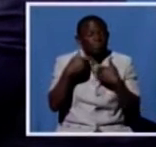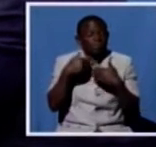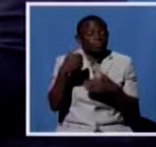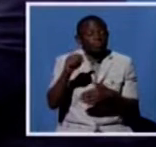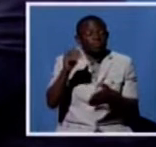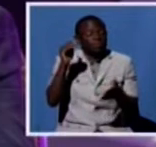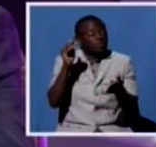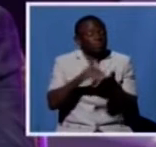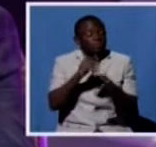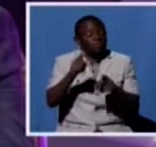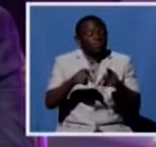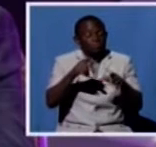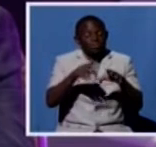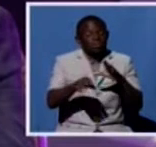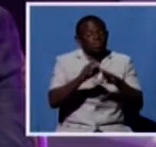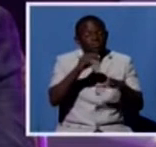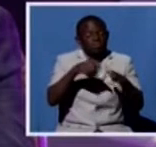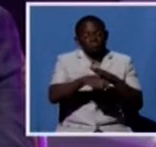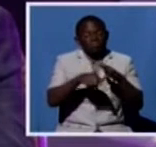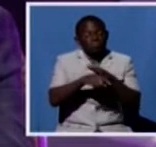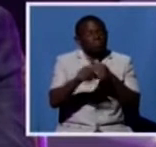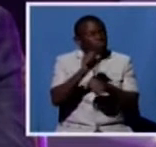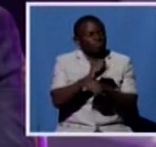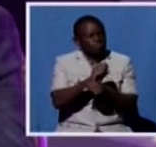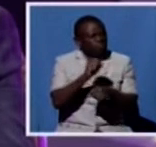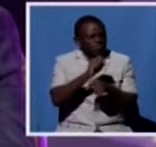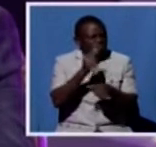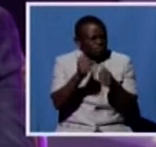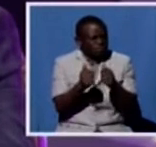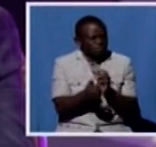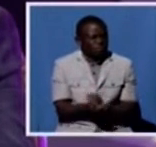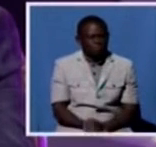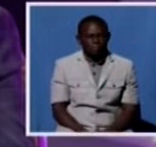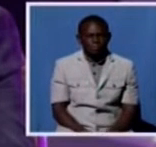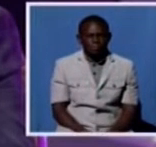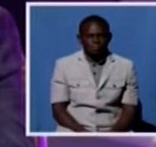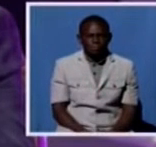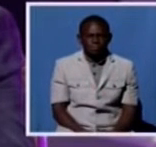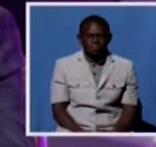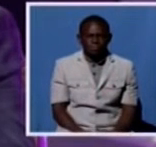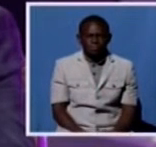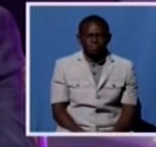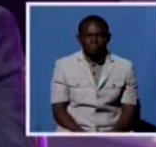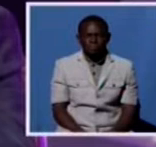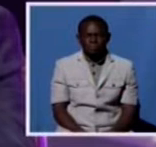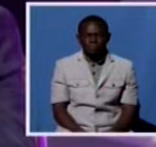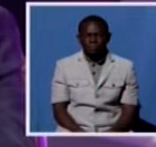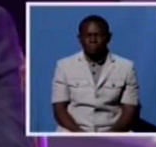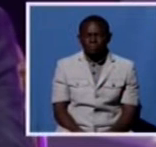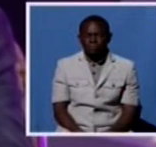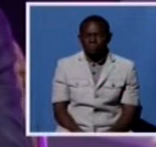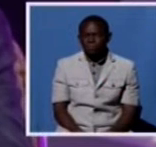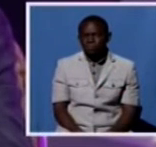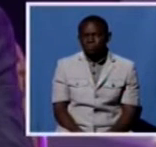these? Essentially, when we have a toll gate, we it's something